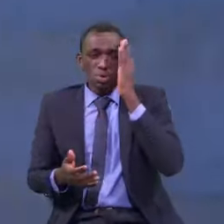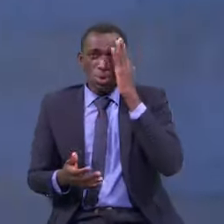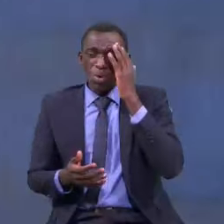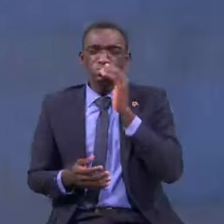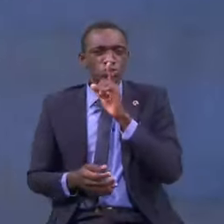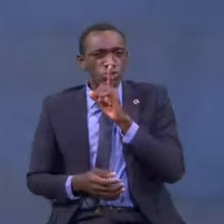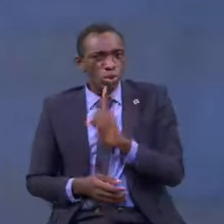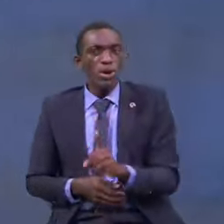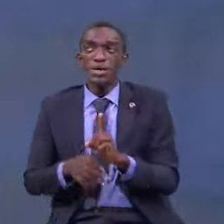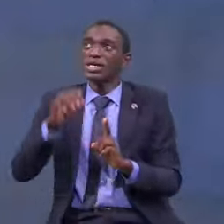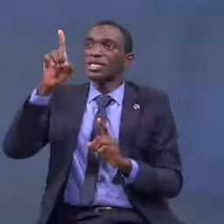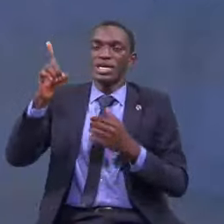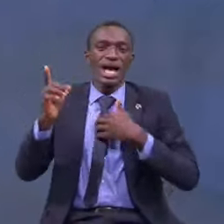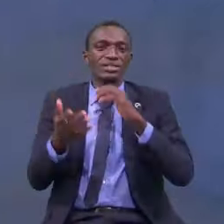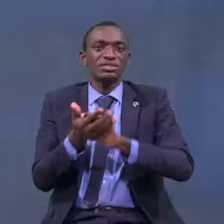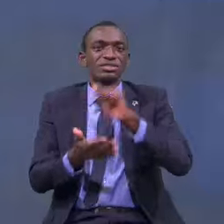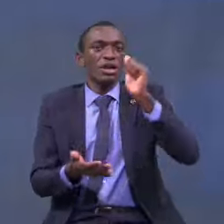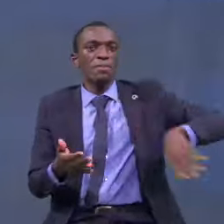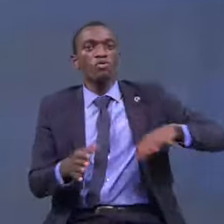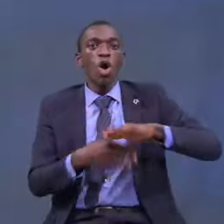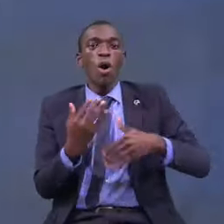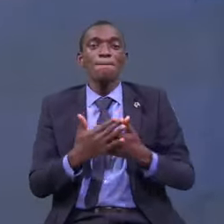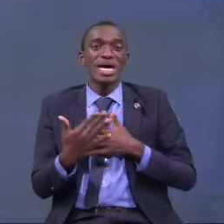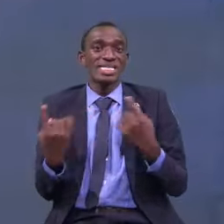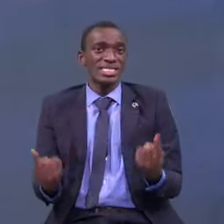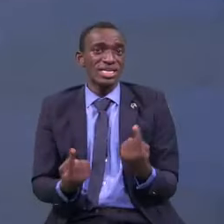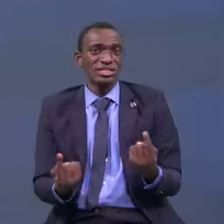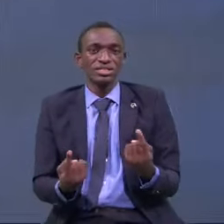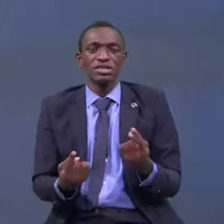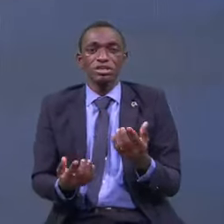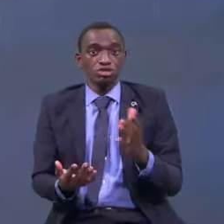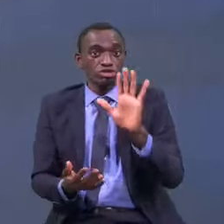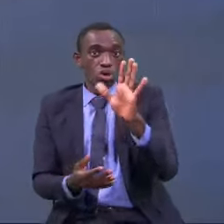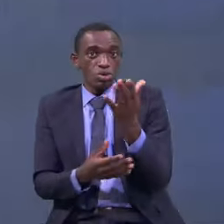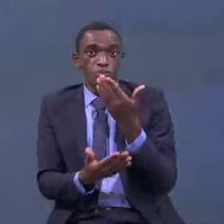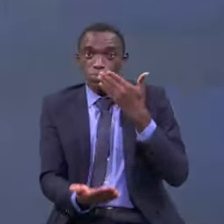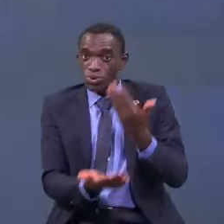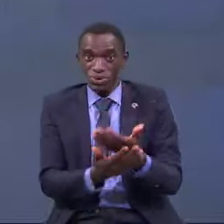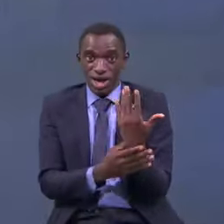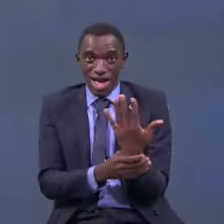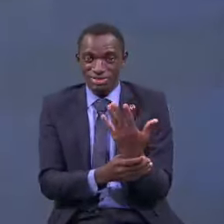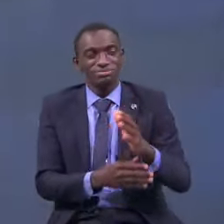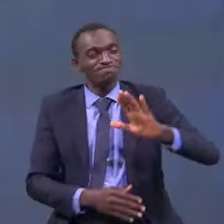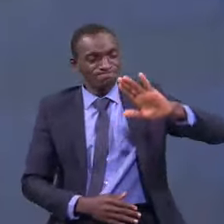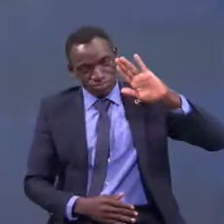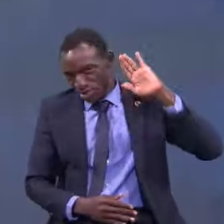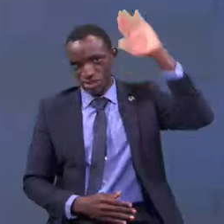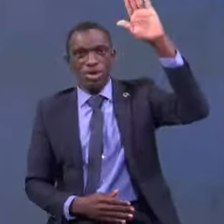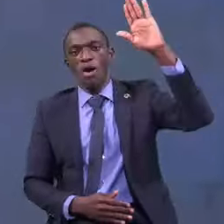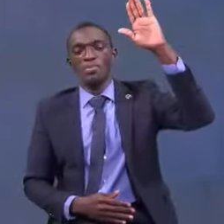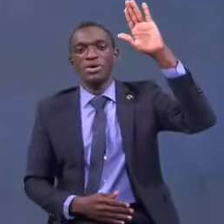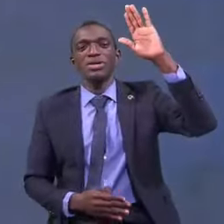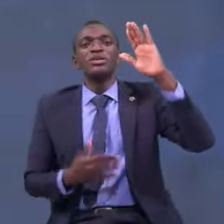Raise up that good hand there. The Lord bless those hands who are raising